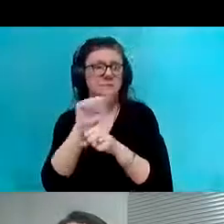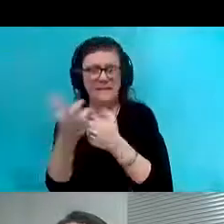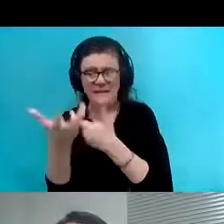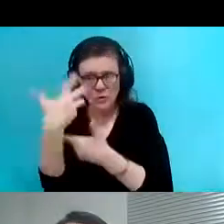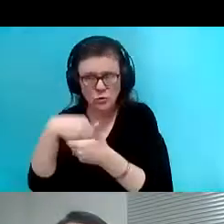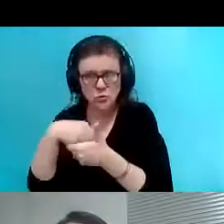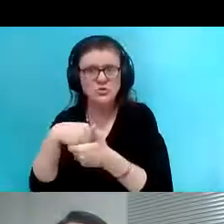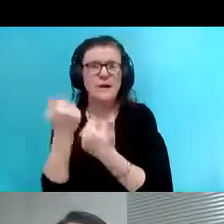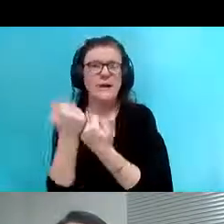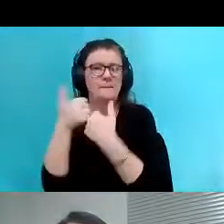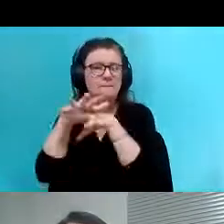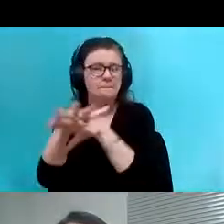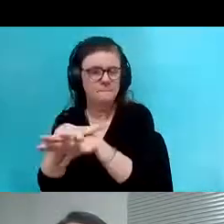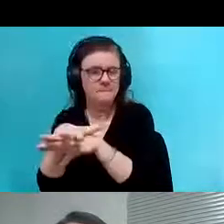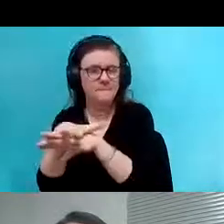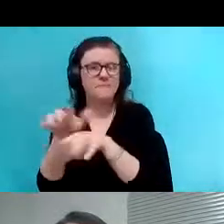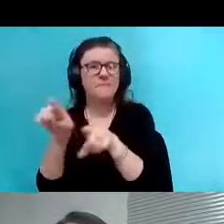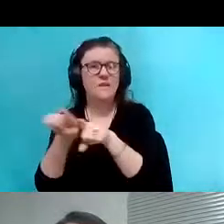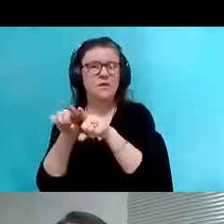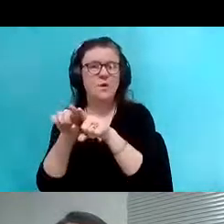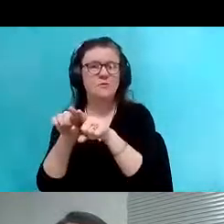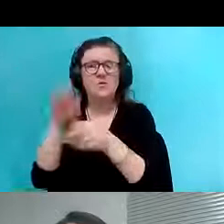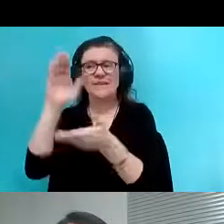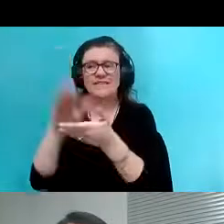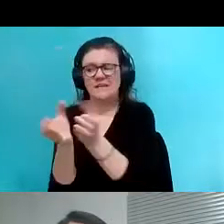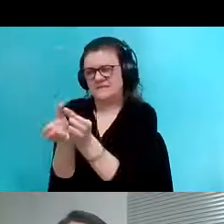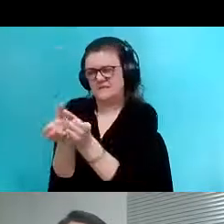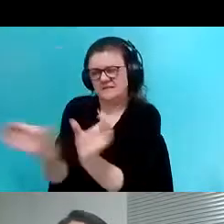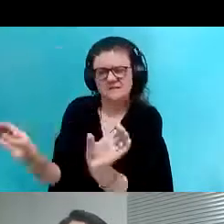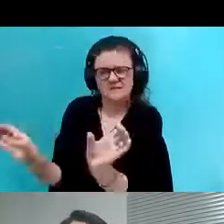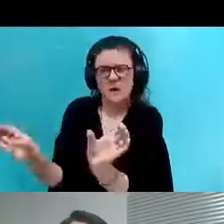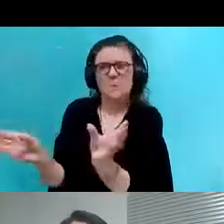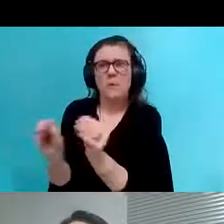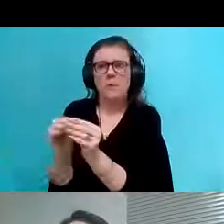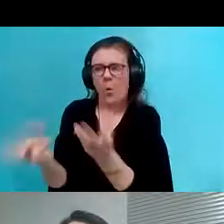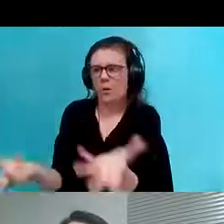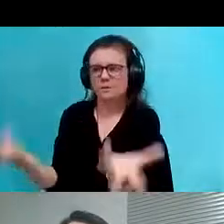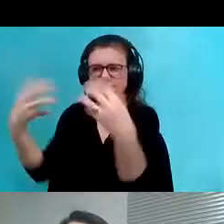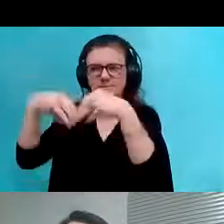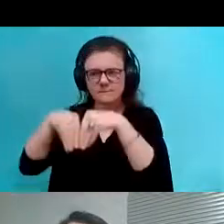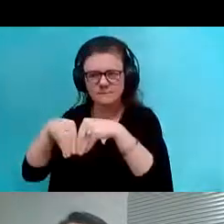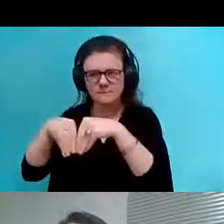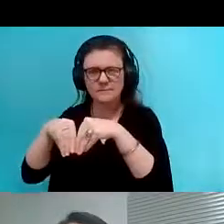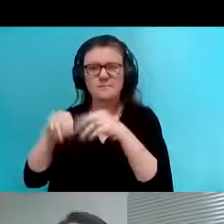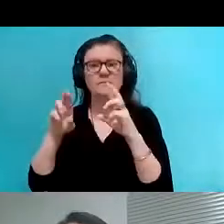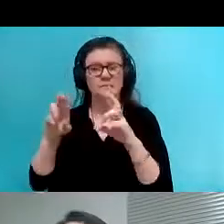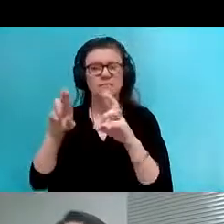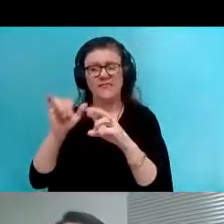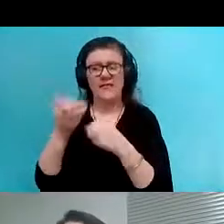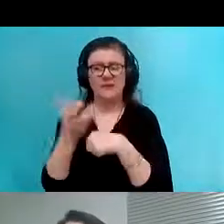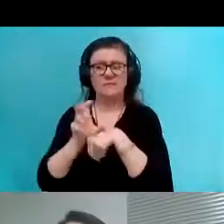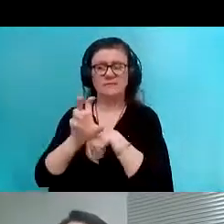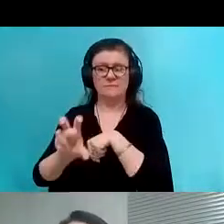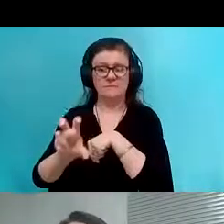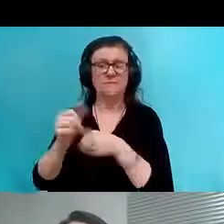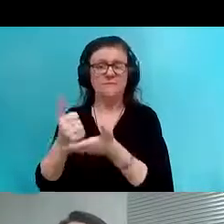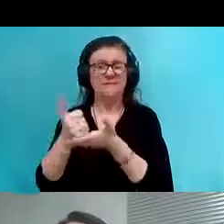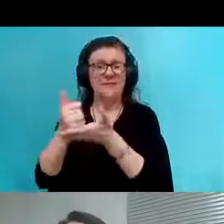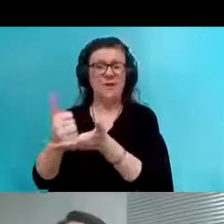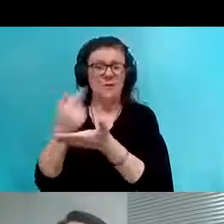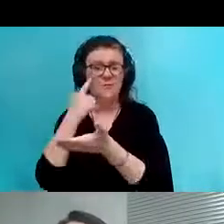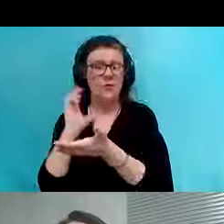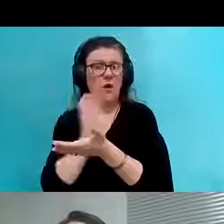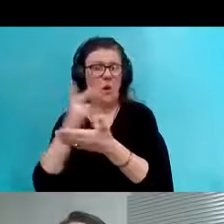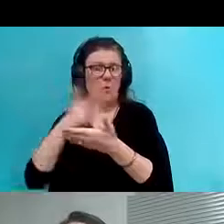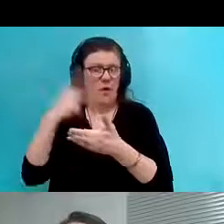its disaggregation tools and techniques, which is an investment that will actually help and will continue post-project